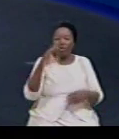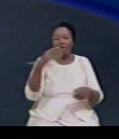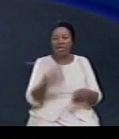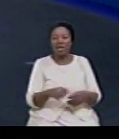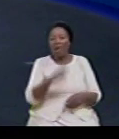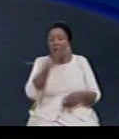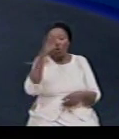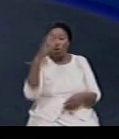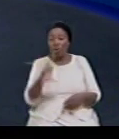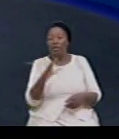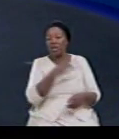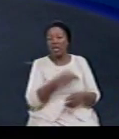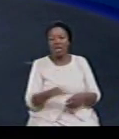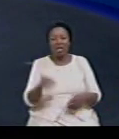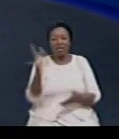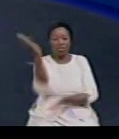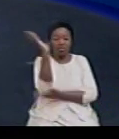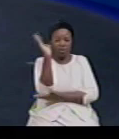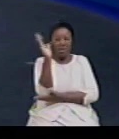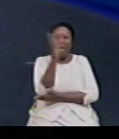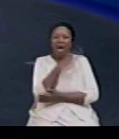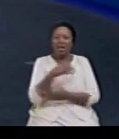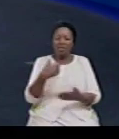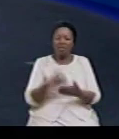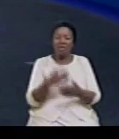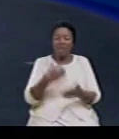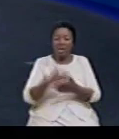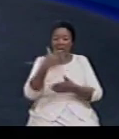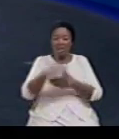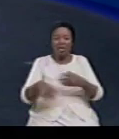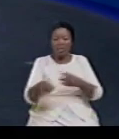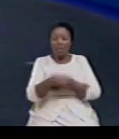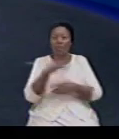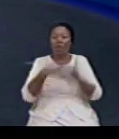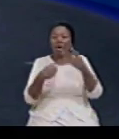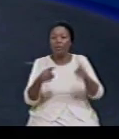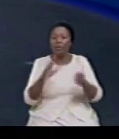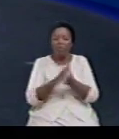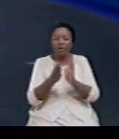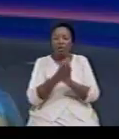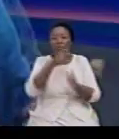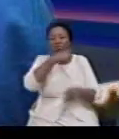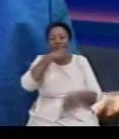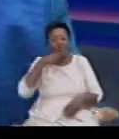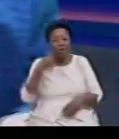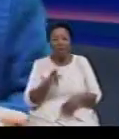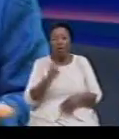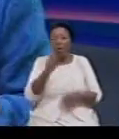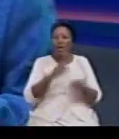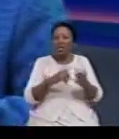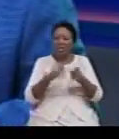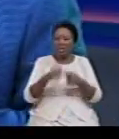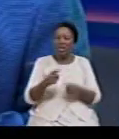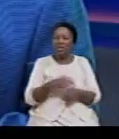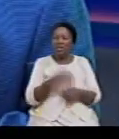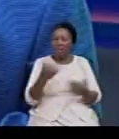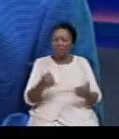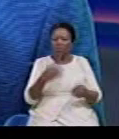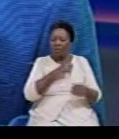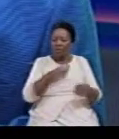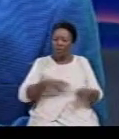they saw that fulfilled. It is what we call the trust table or scripture. And then he gives the word. He